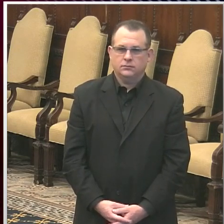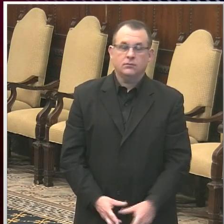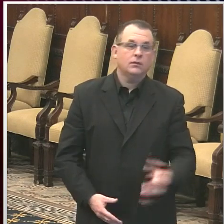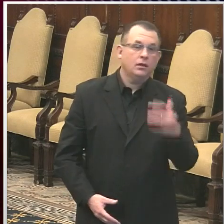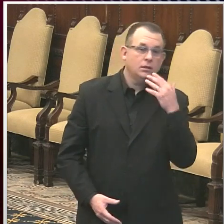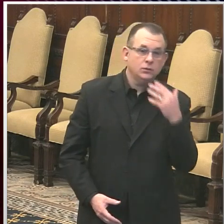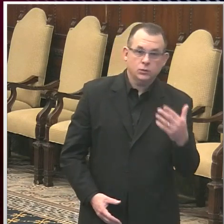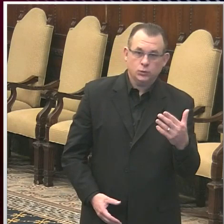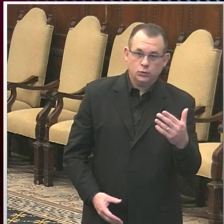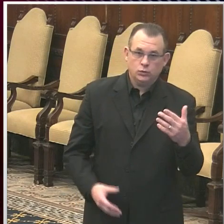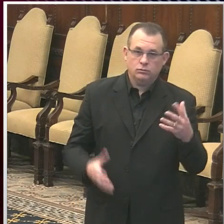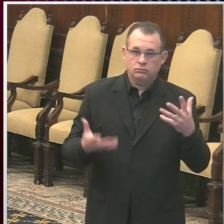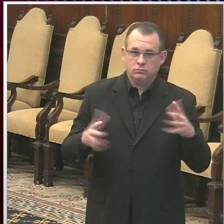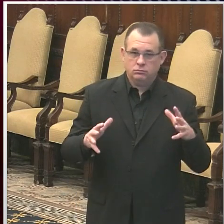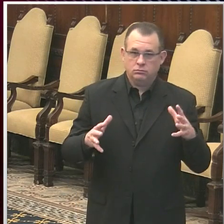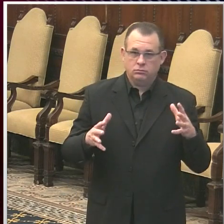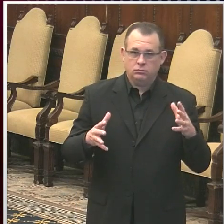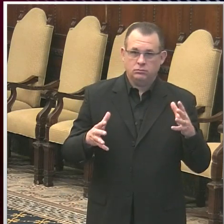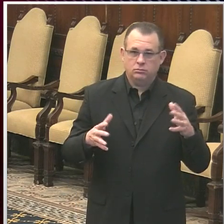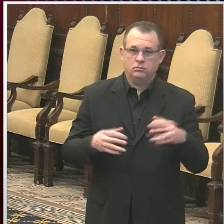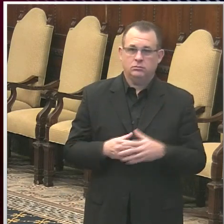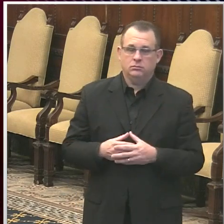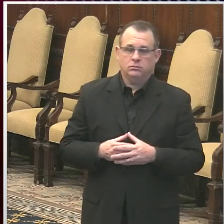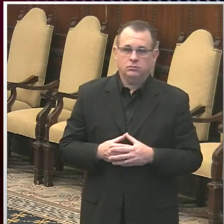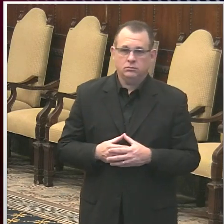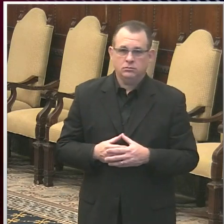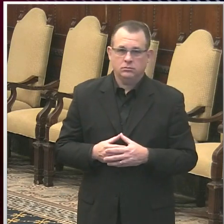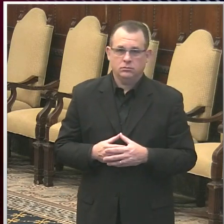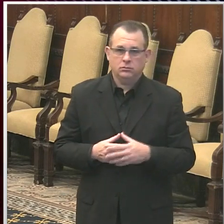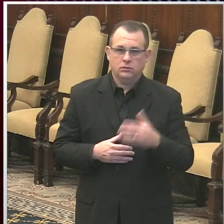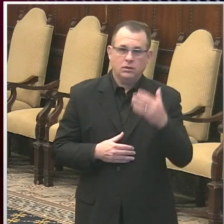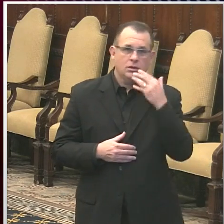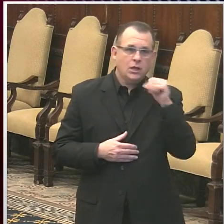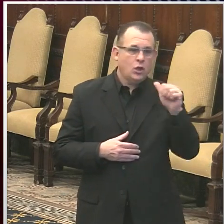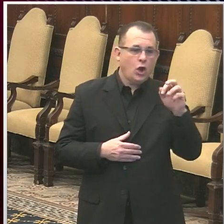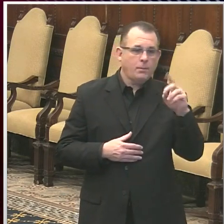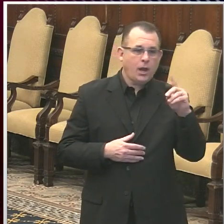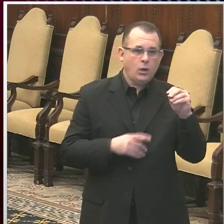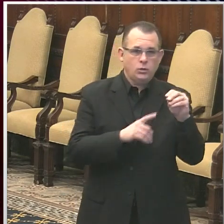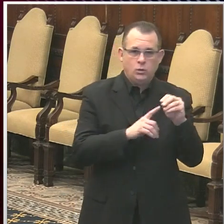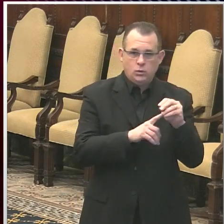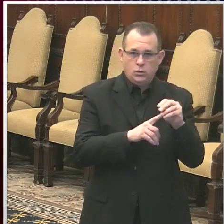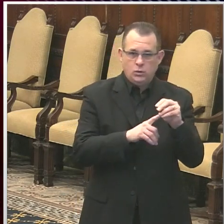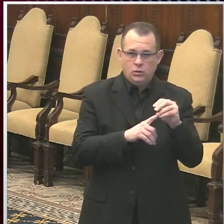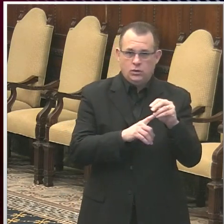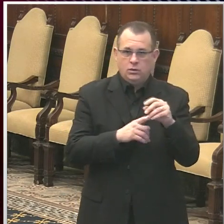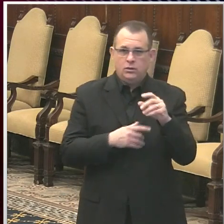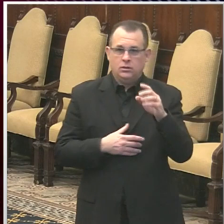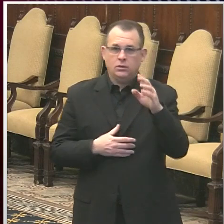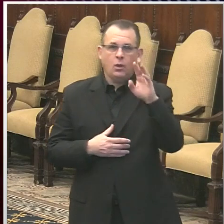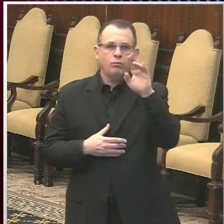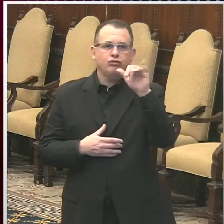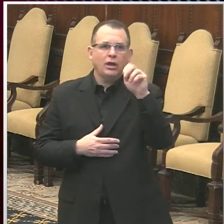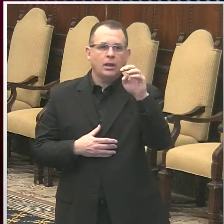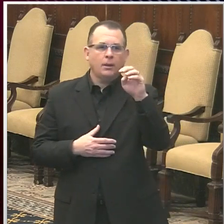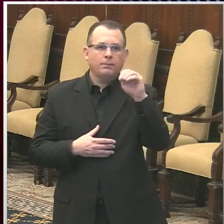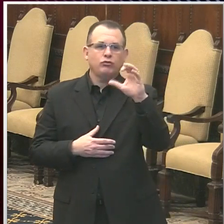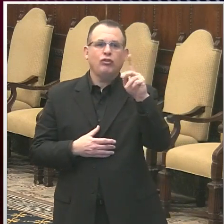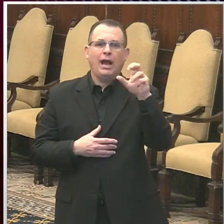todo. Thank you. Thank you, Armando and Naima. Next is Brian McCrone of NBC